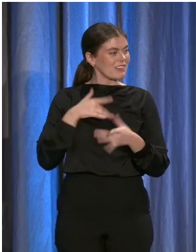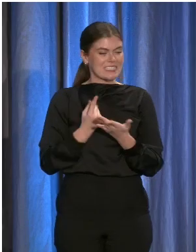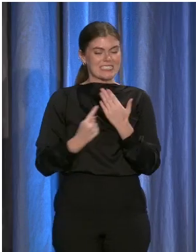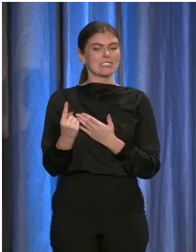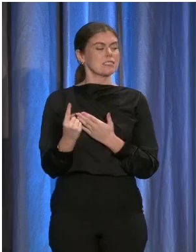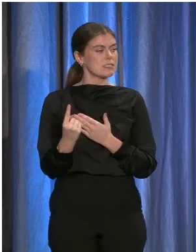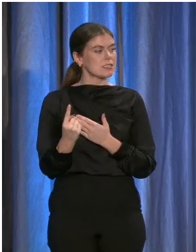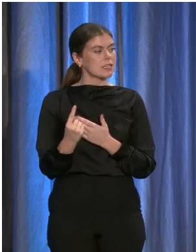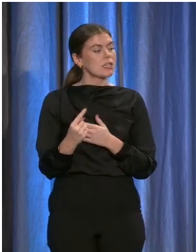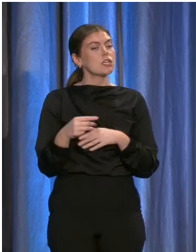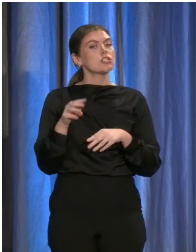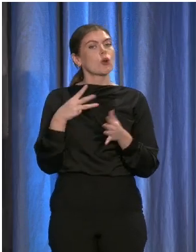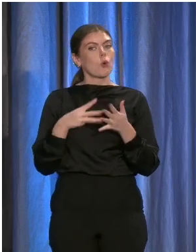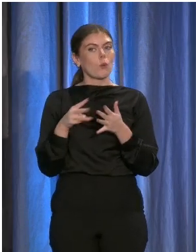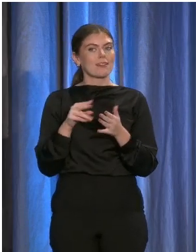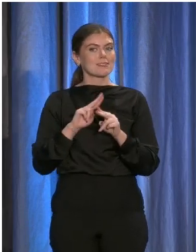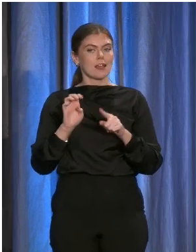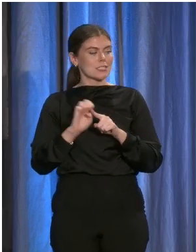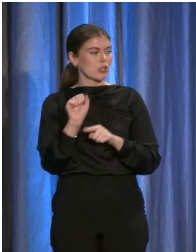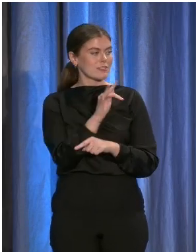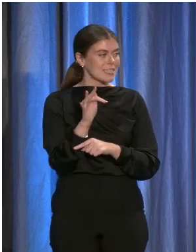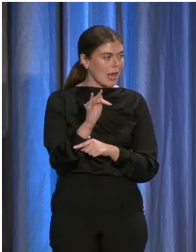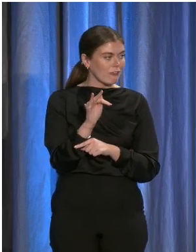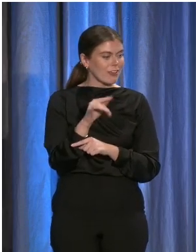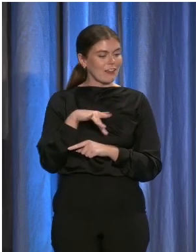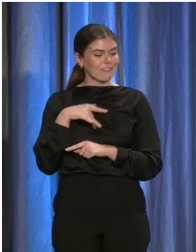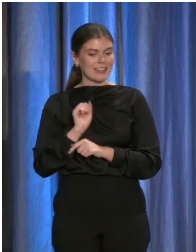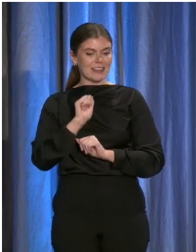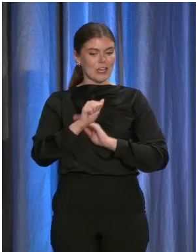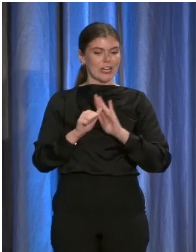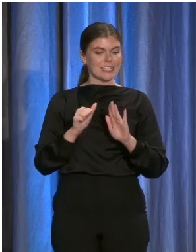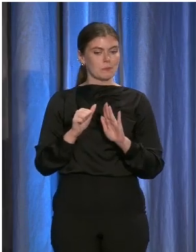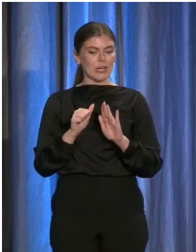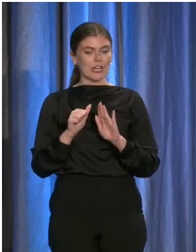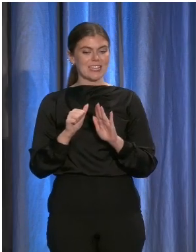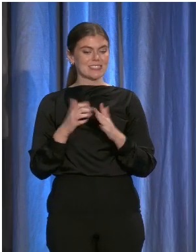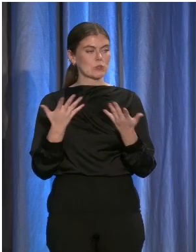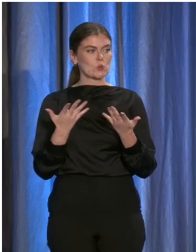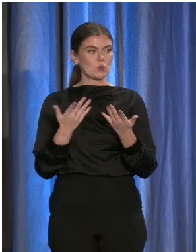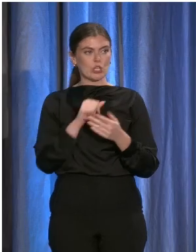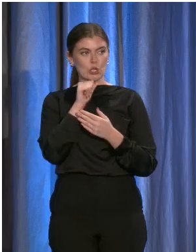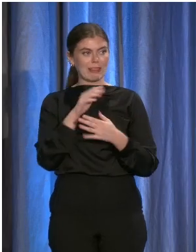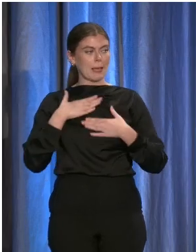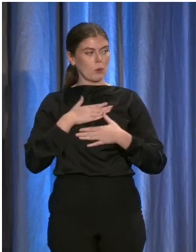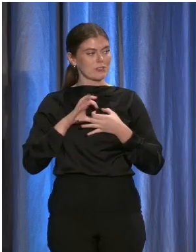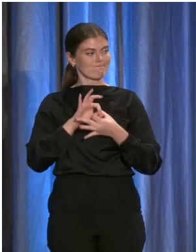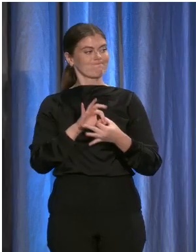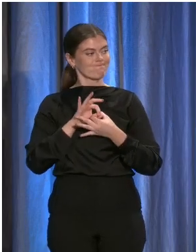So at a time of scarcity, they were telling us the experience that they felt emotionally connected